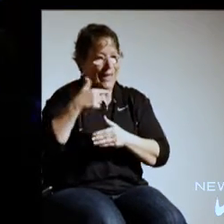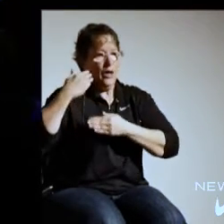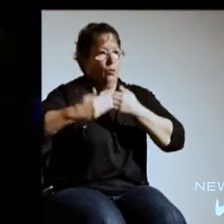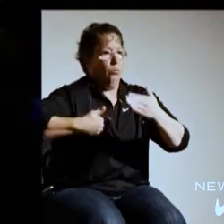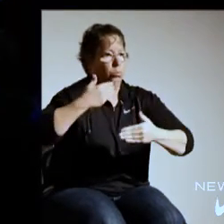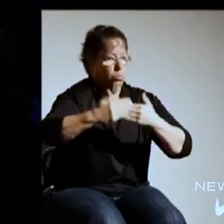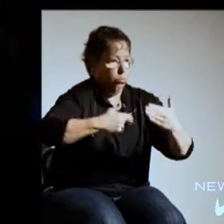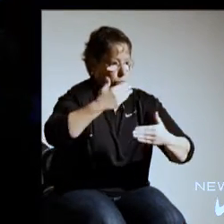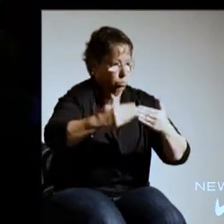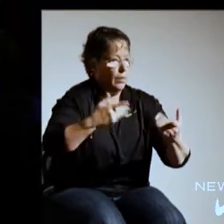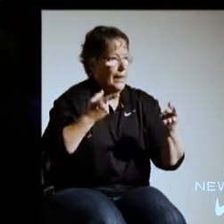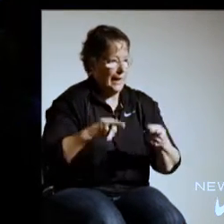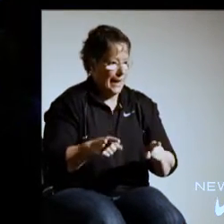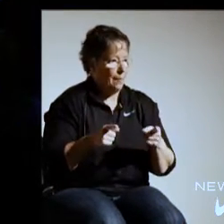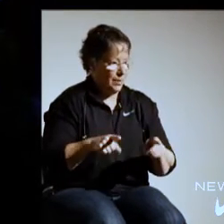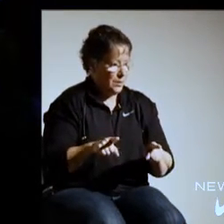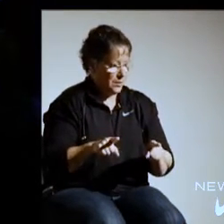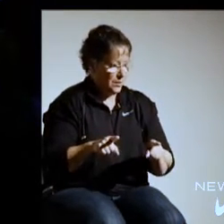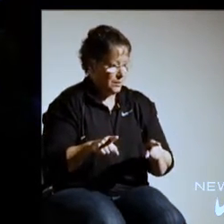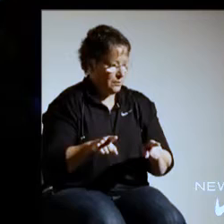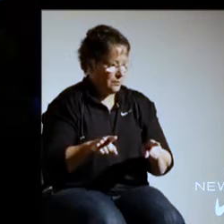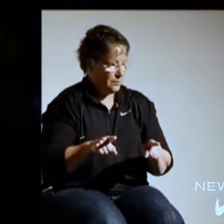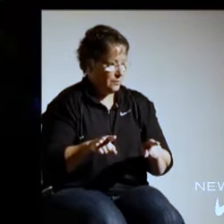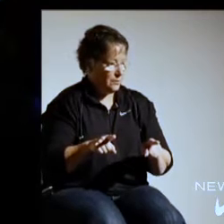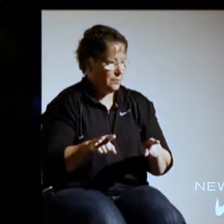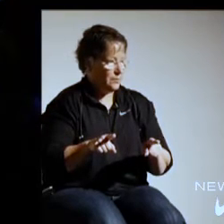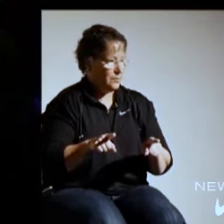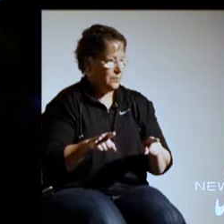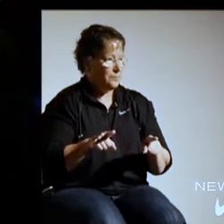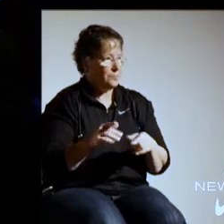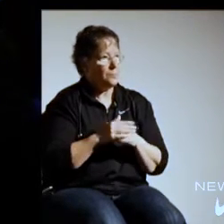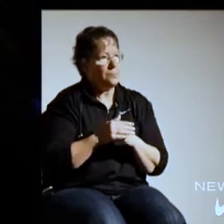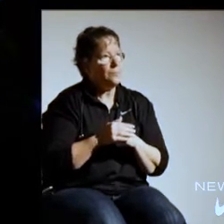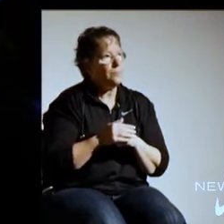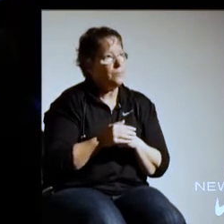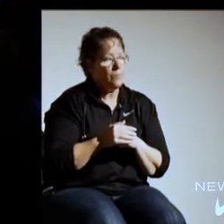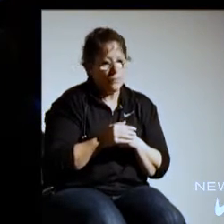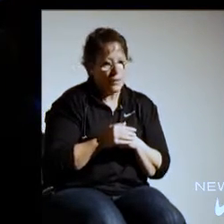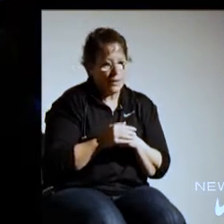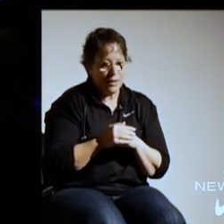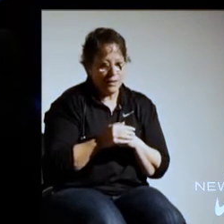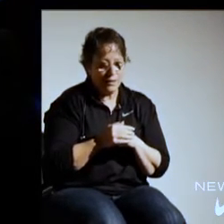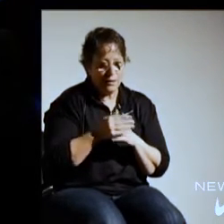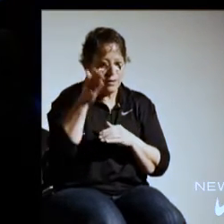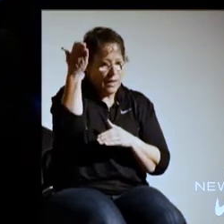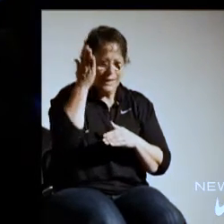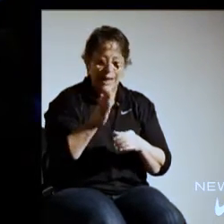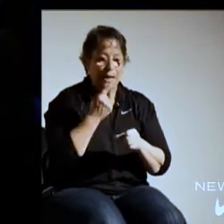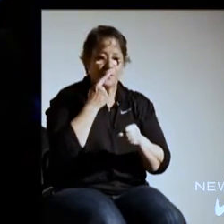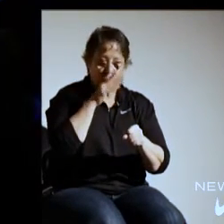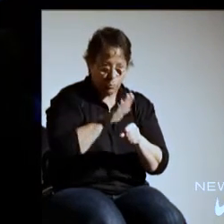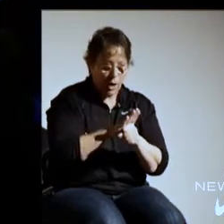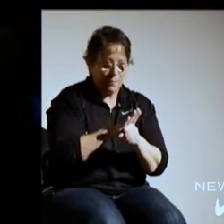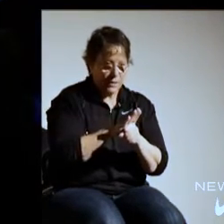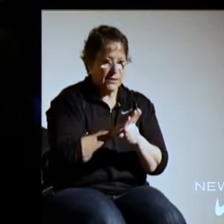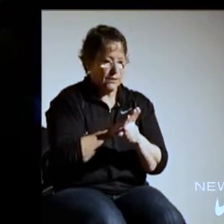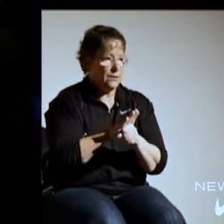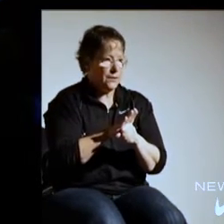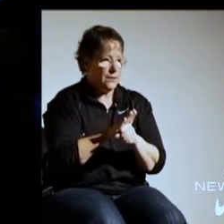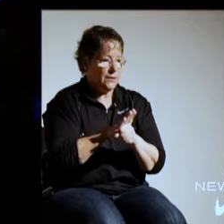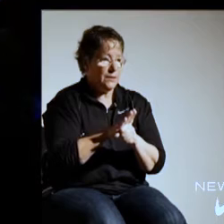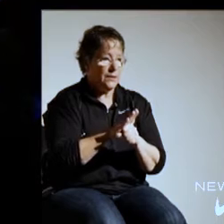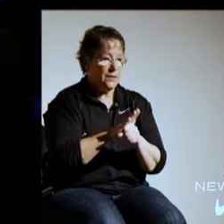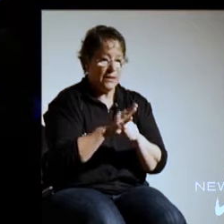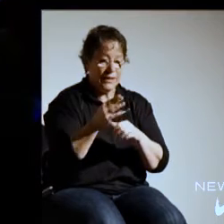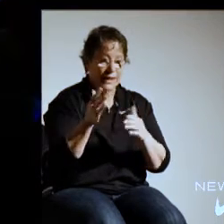fulfill all of God's promises. Are you guys thankful for Jesus? Jesus was born just as God